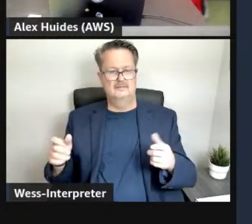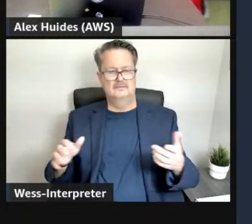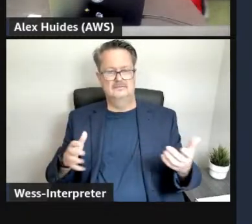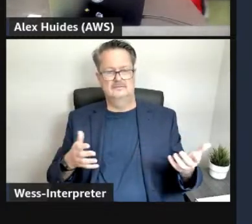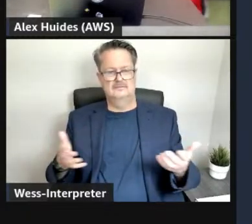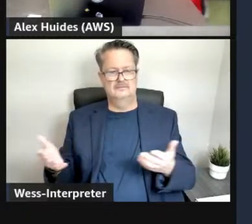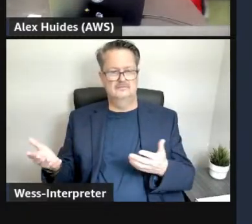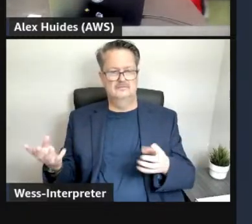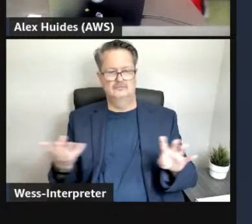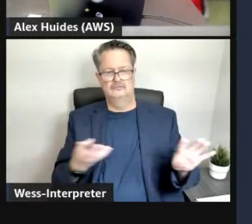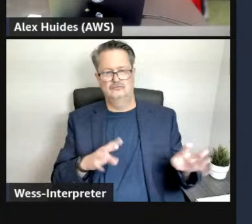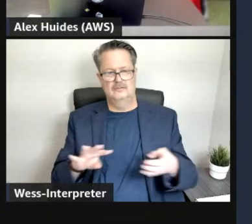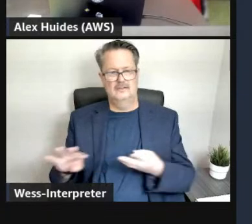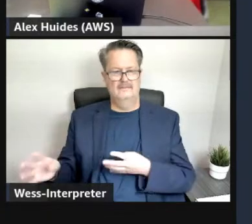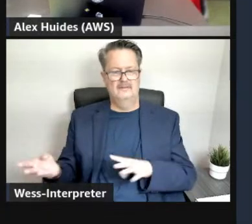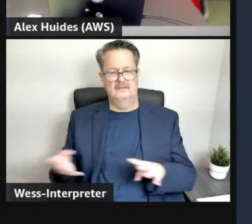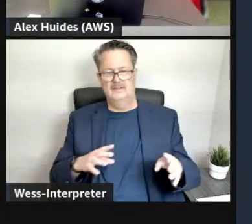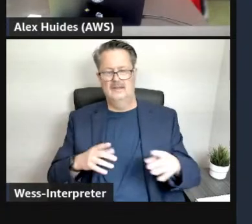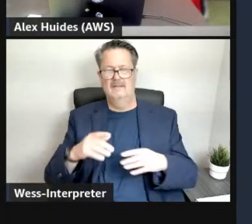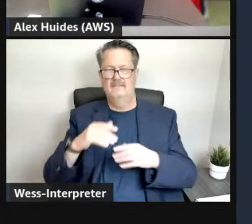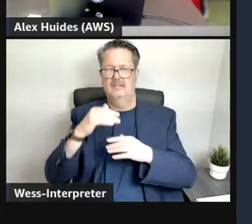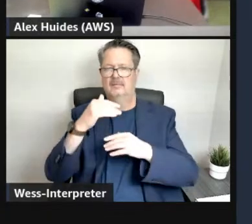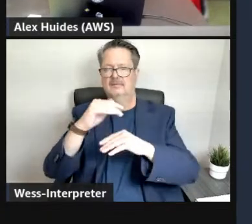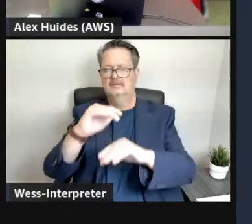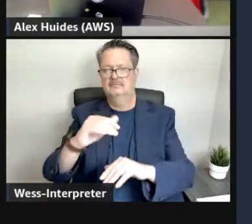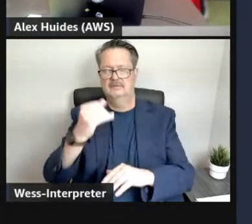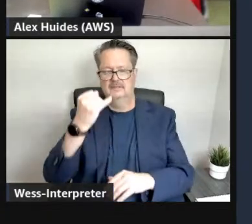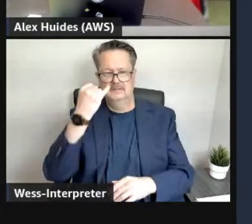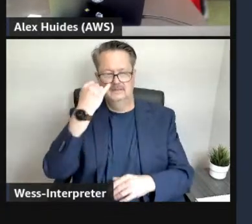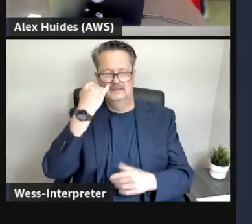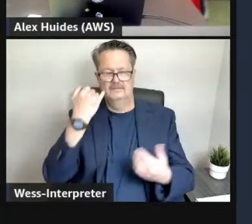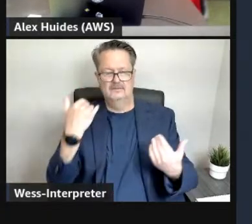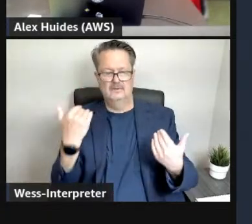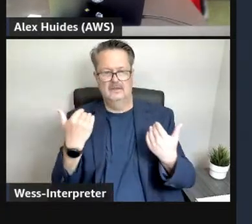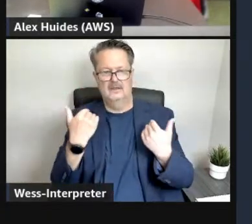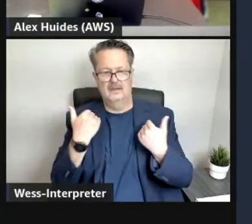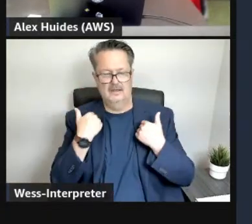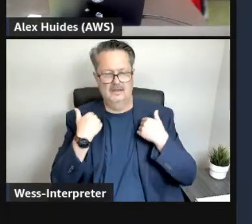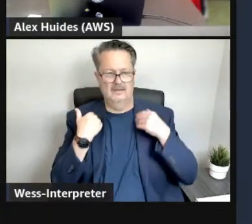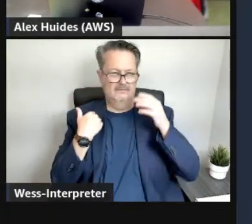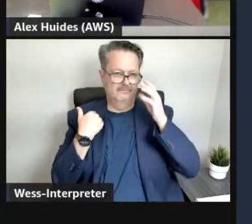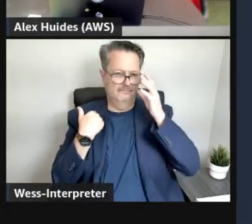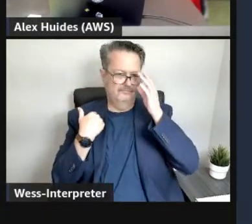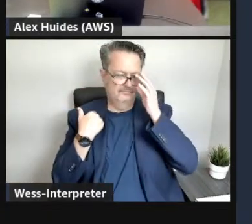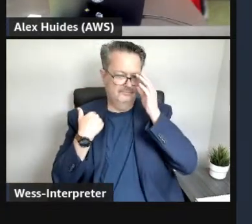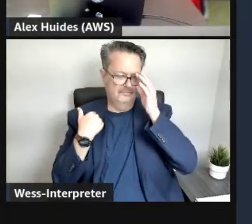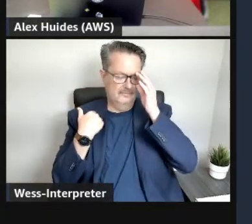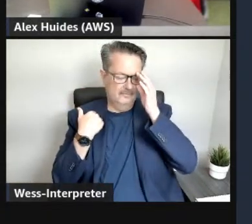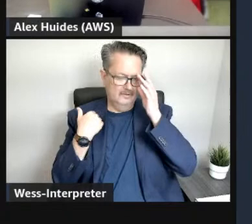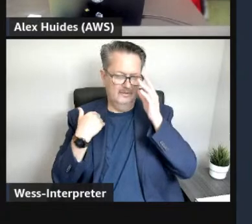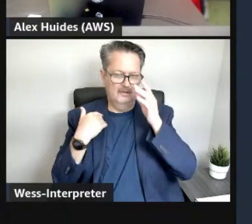have this limitation. If you have a distributed system, you